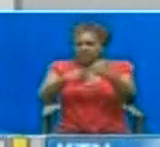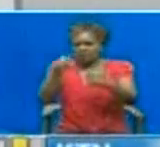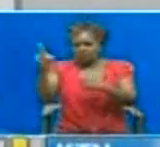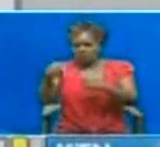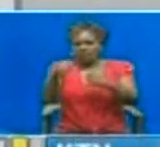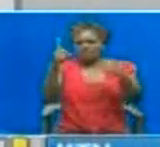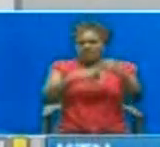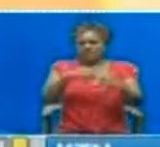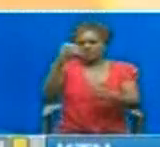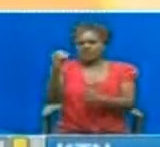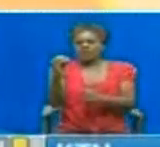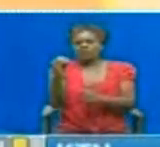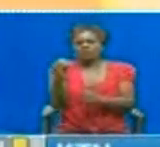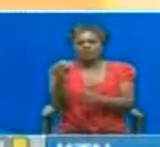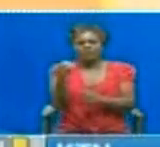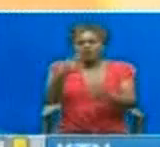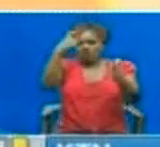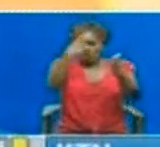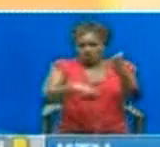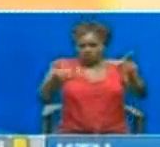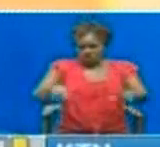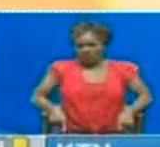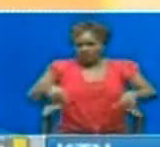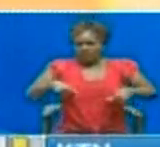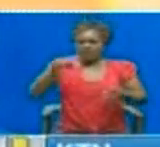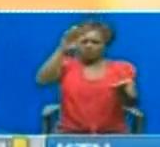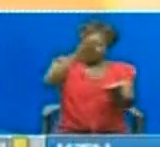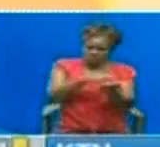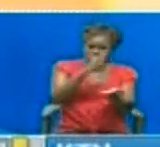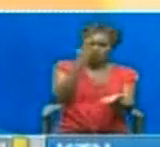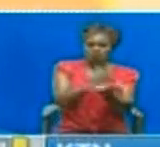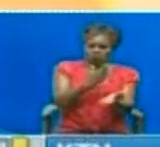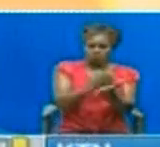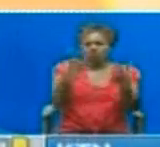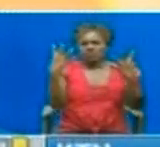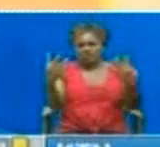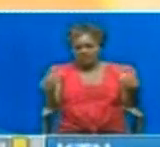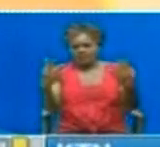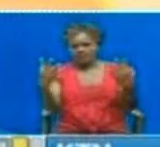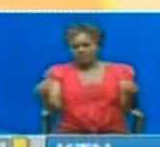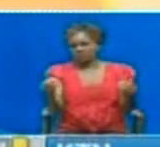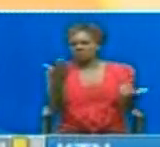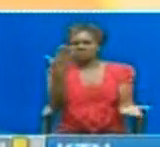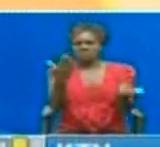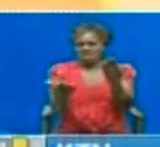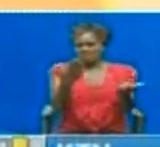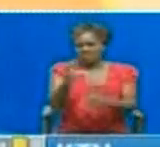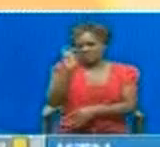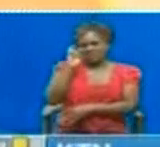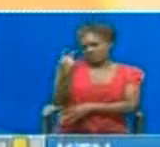September of the same year. For cost of living, that should be coming down. That should ease. Perhaps we'll see